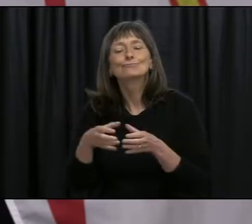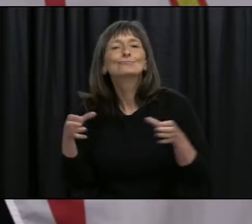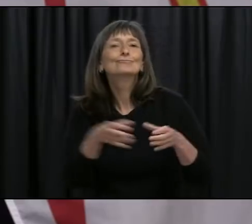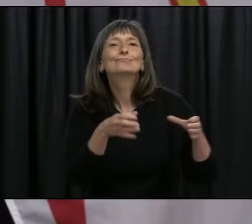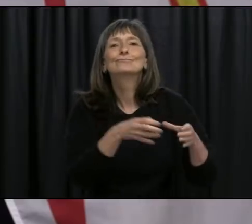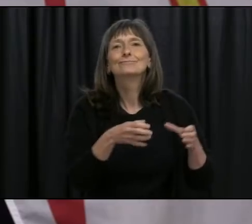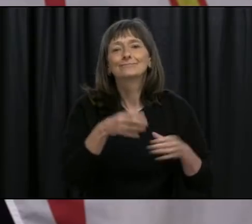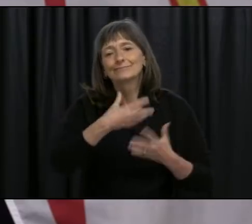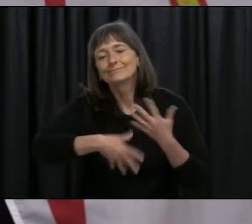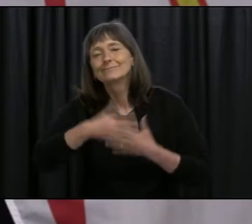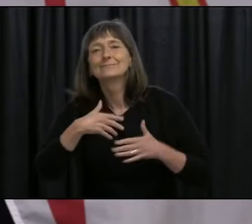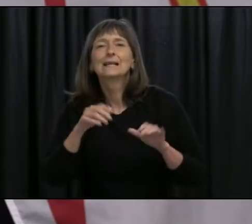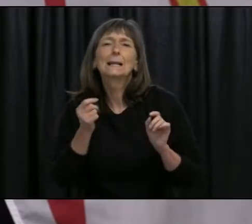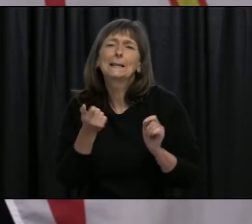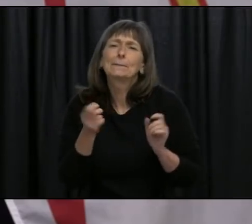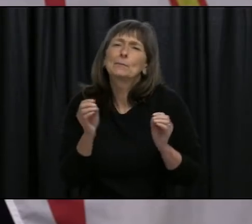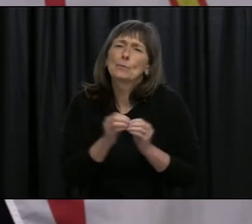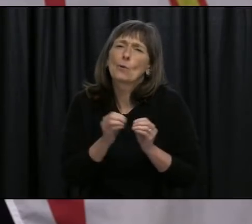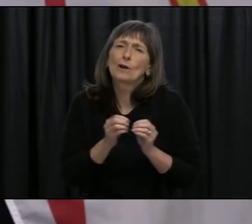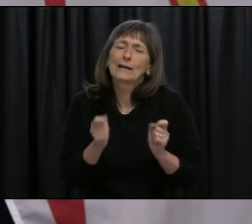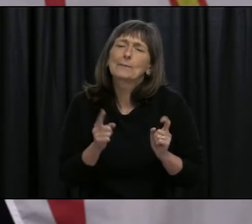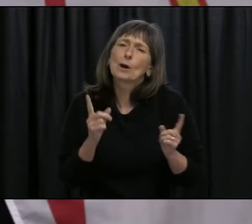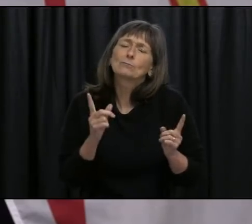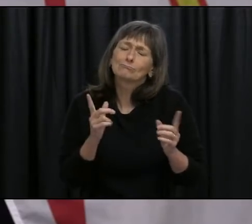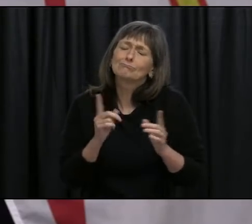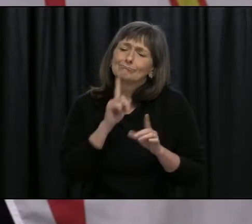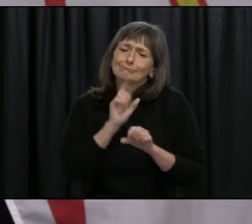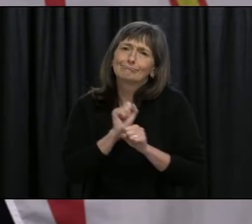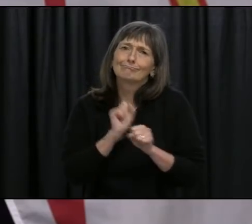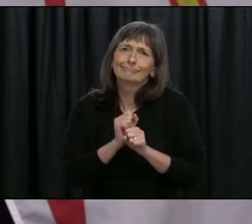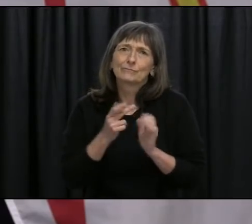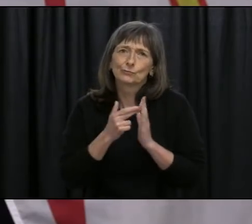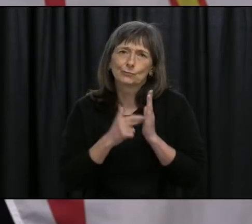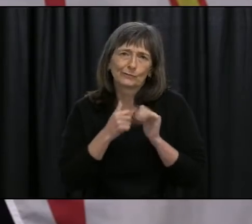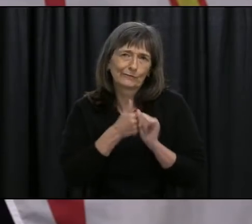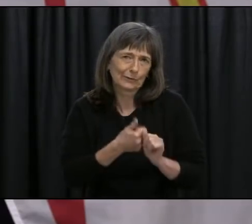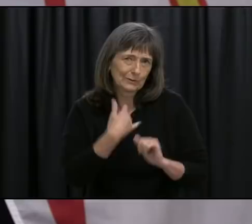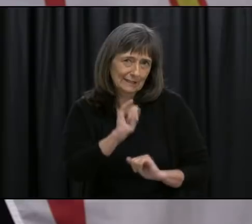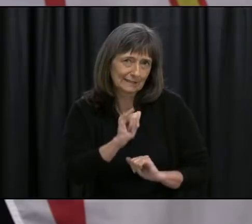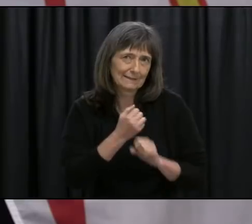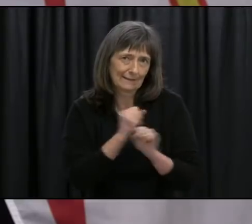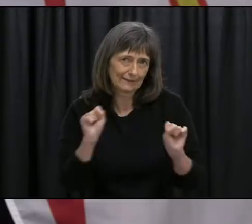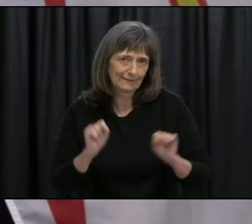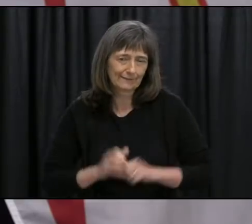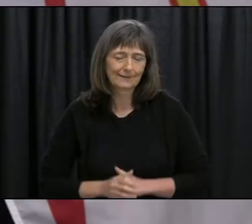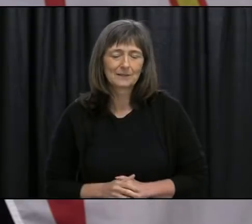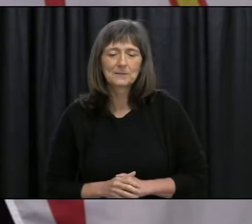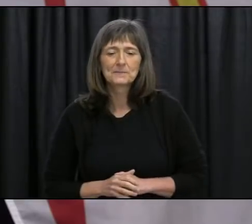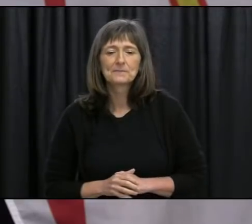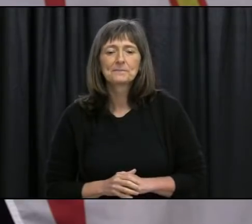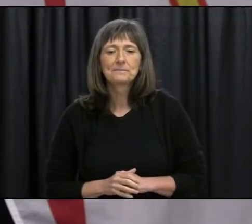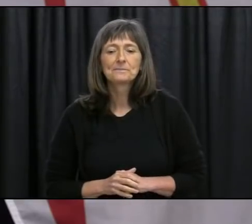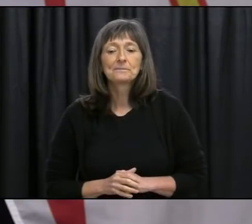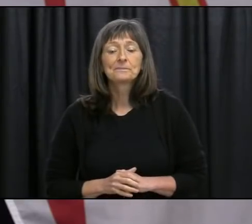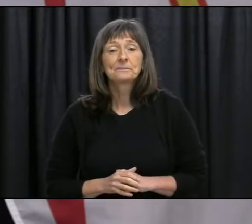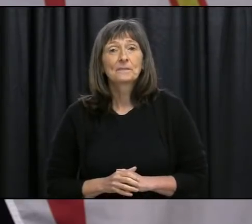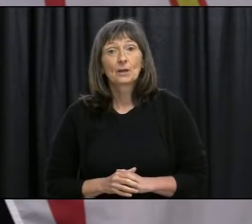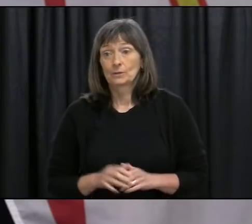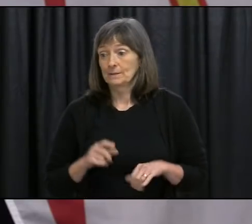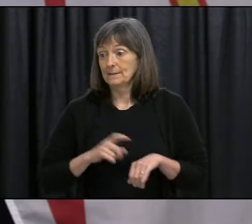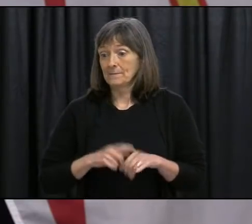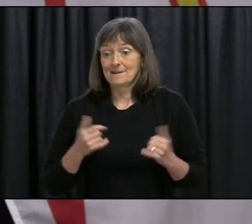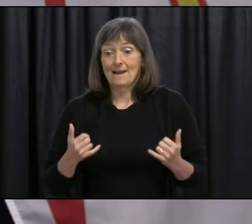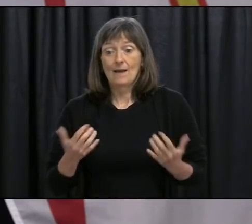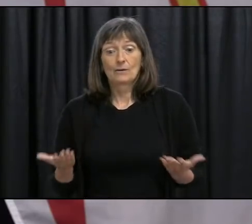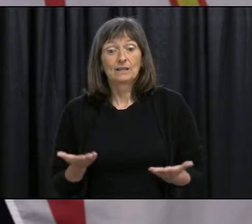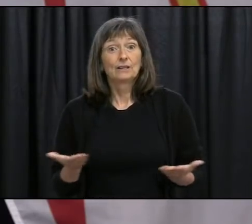and friends, but in a modified way, as long as we can do so safely. We've reached this point because of your